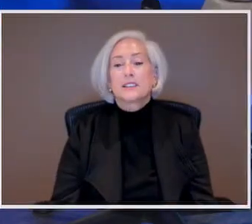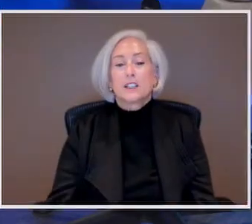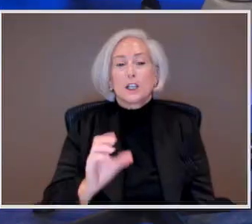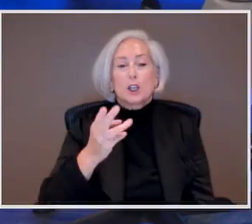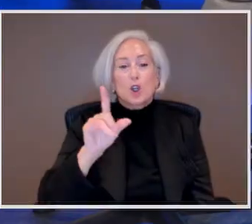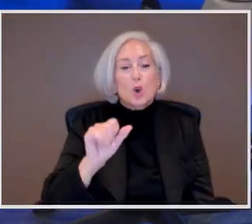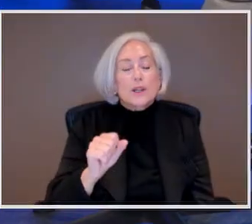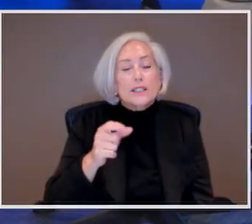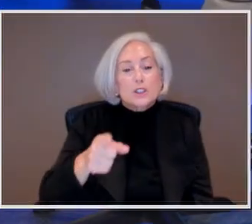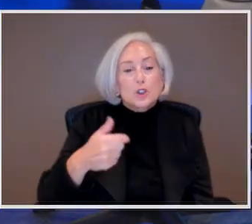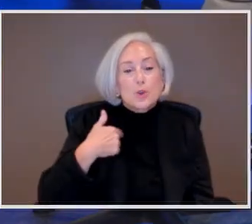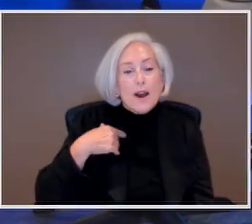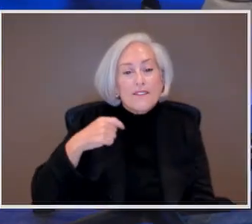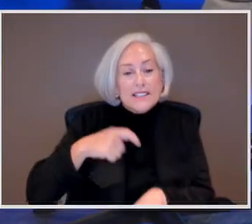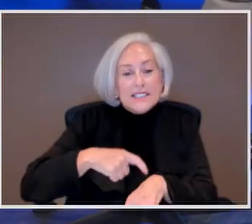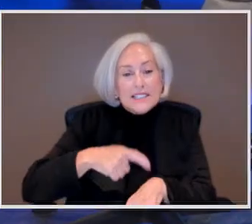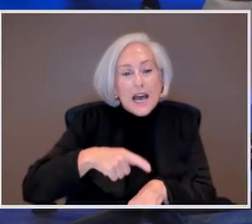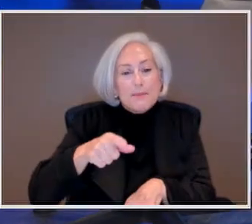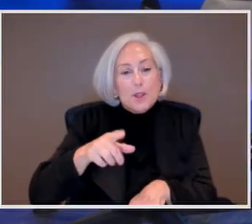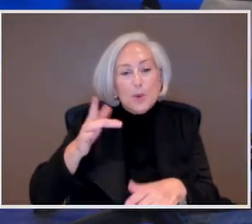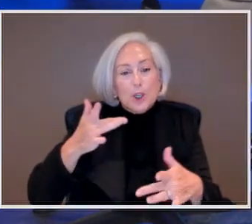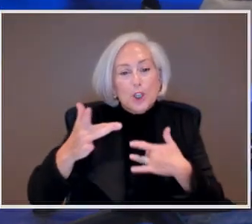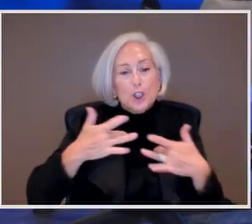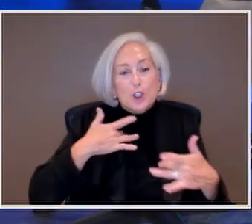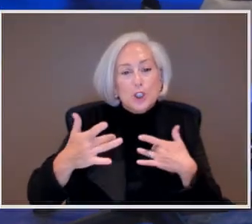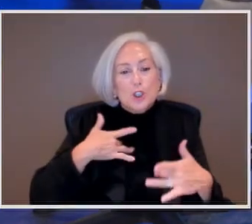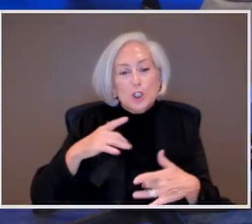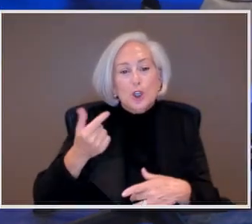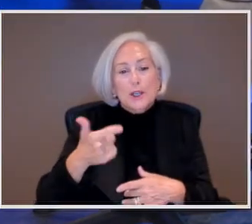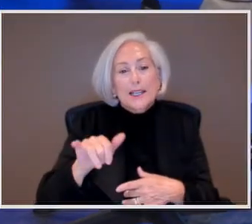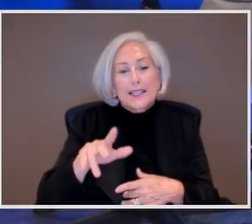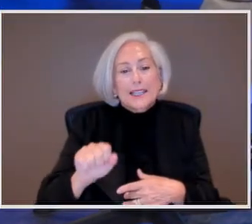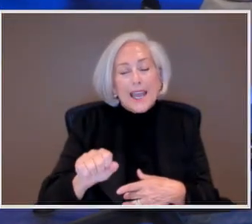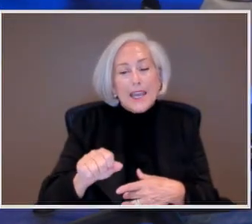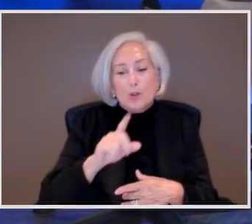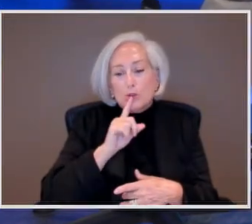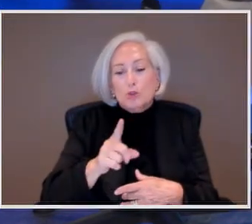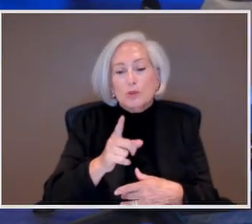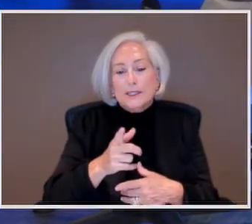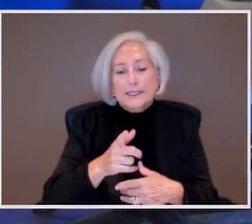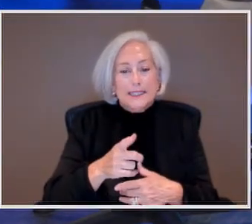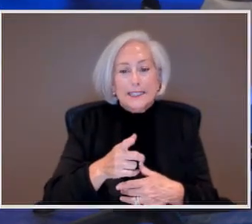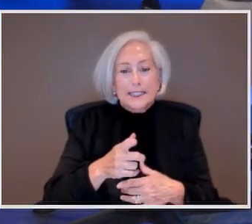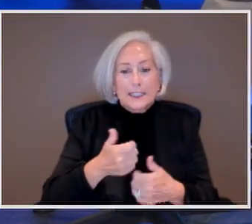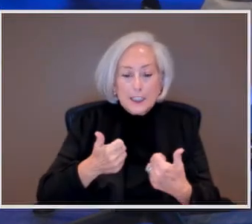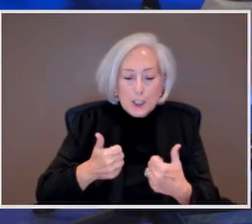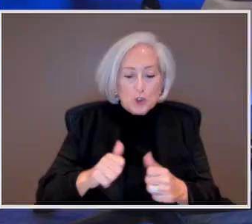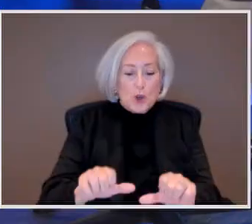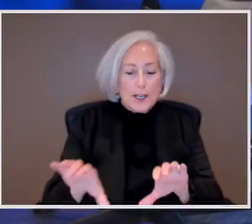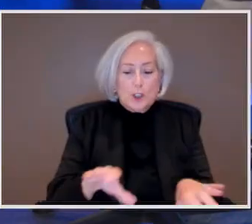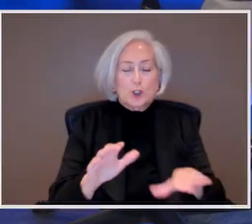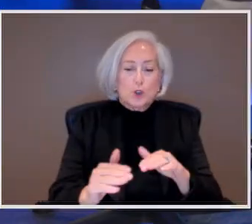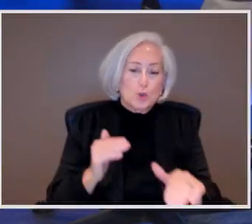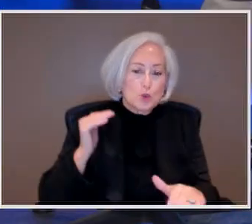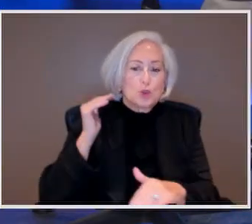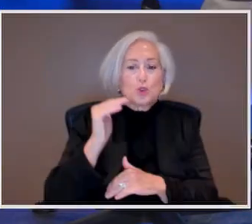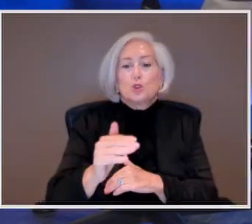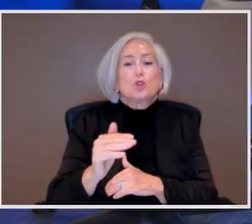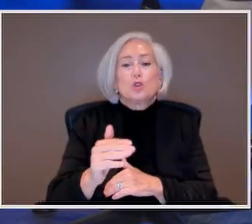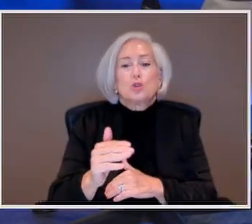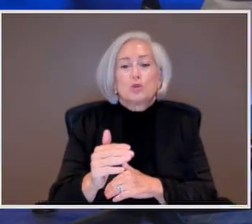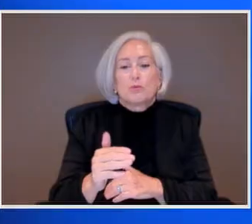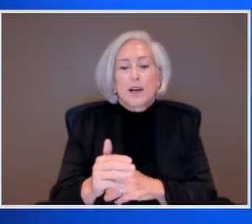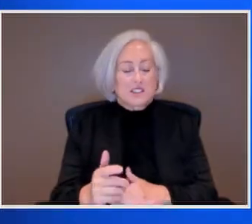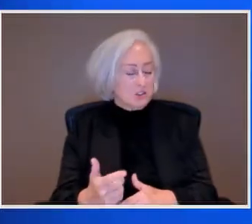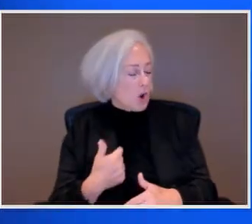a point where you were worried that Gage was pushing himself too much, or were you like, let him do his thing? Oh, I like to let him